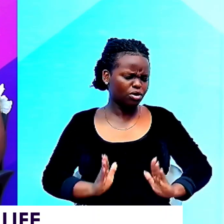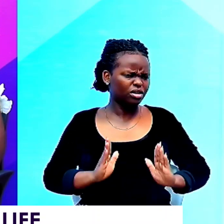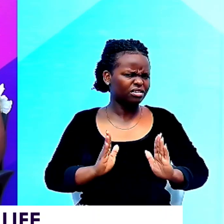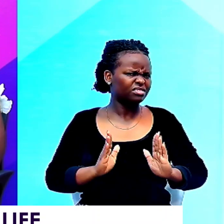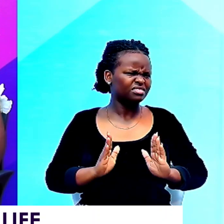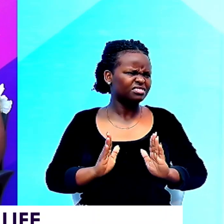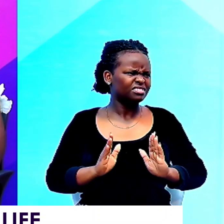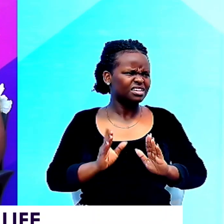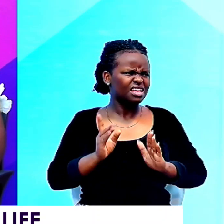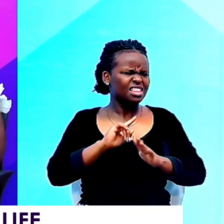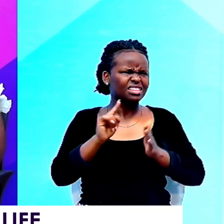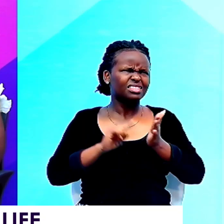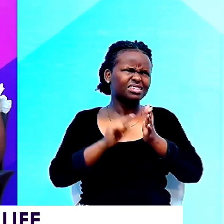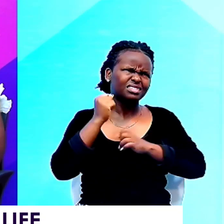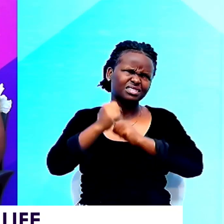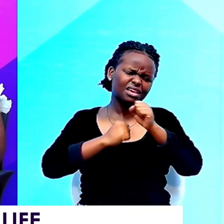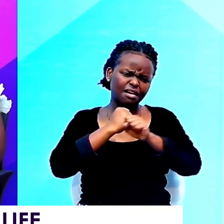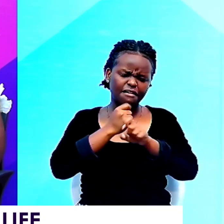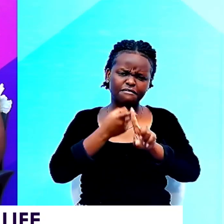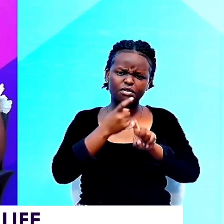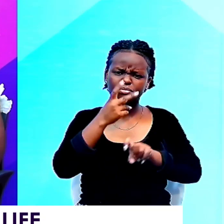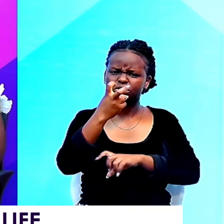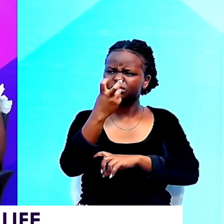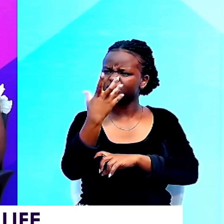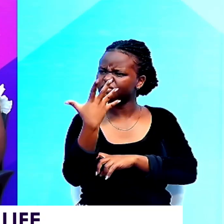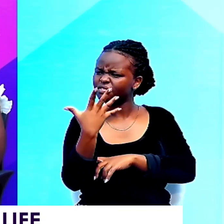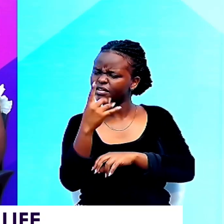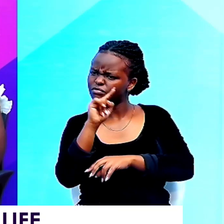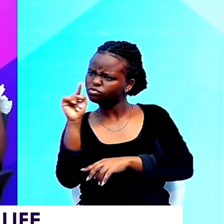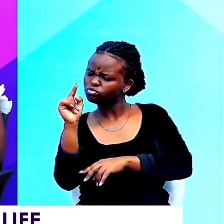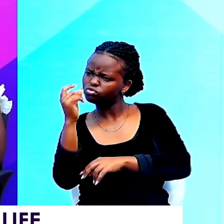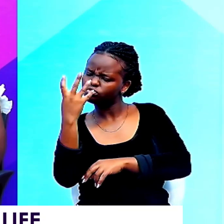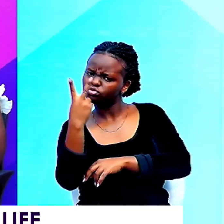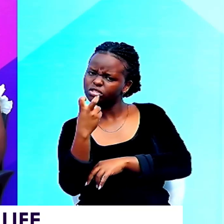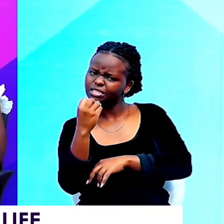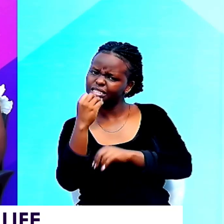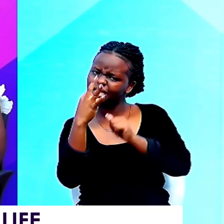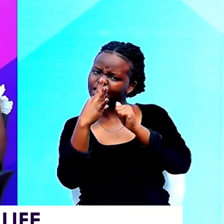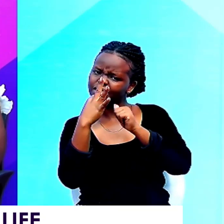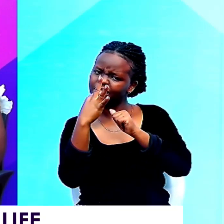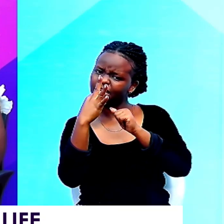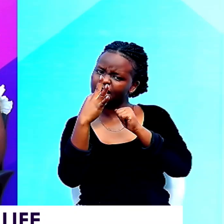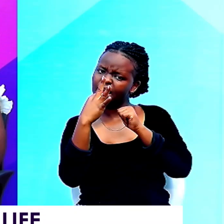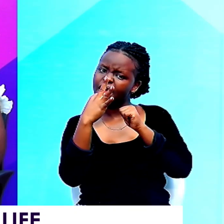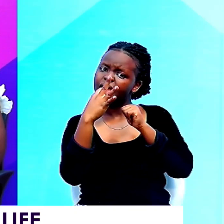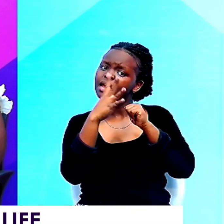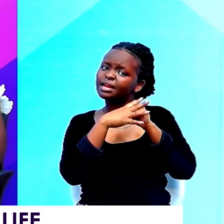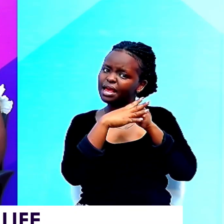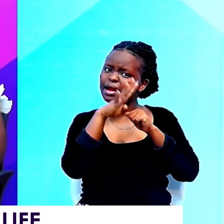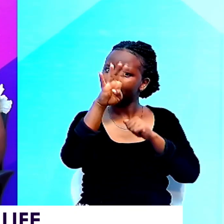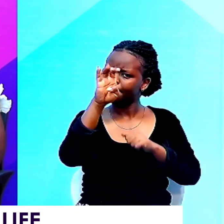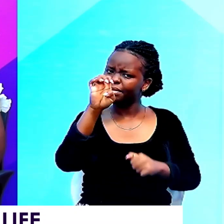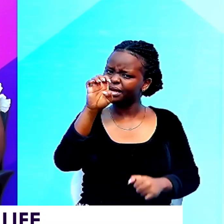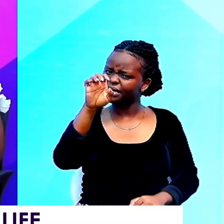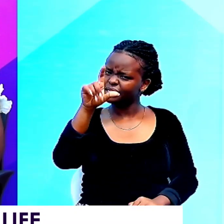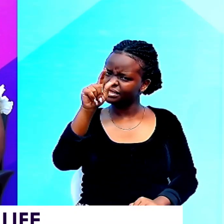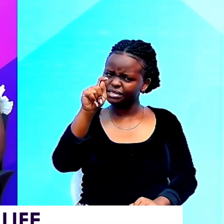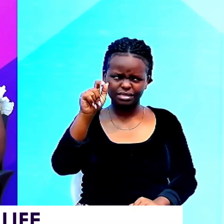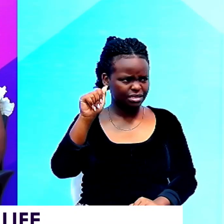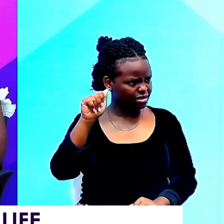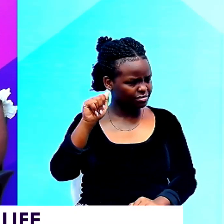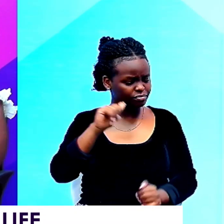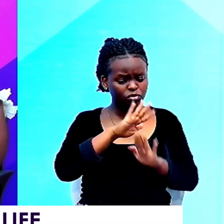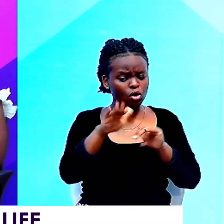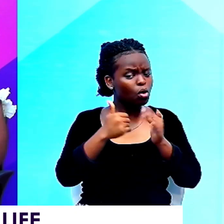beta. They are from 2025 all the way to 2039. That's beta generation, right? Fine. But all